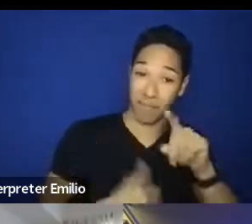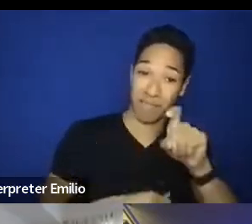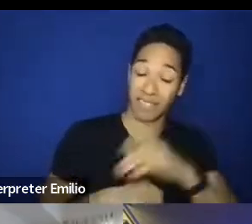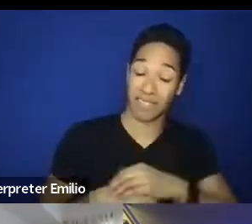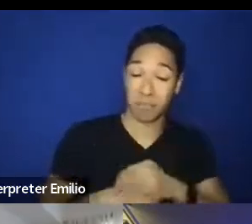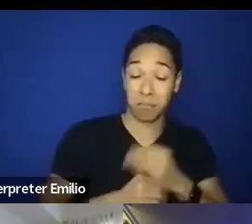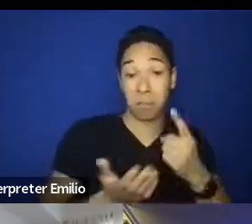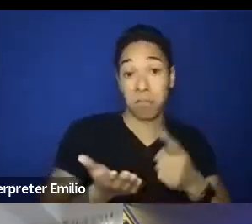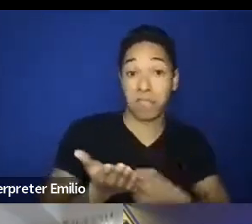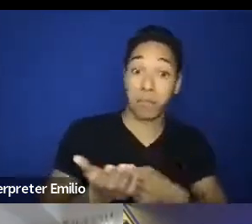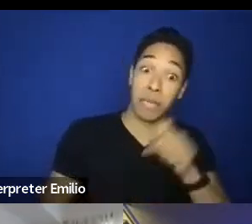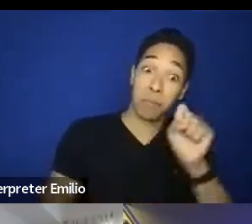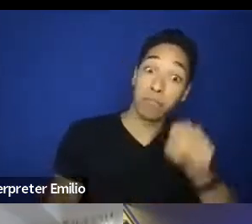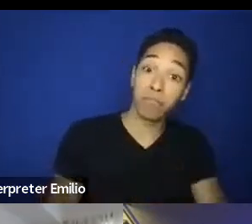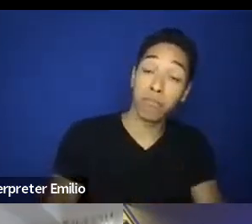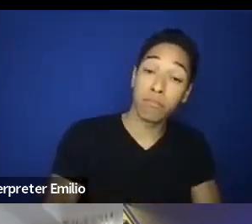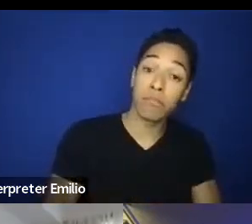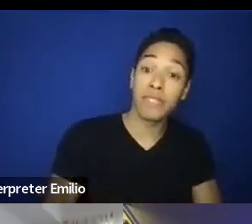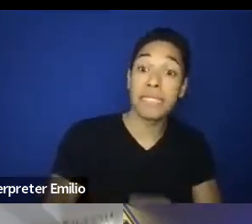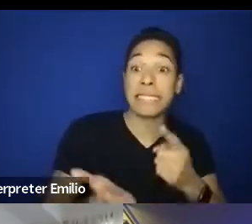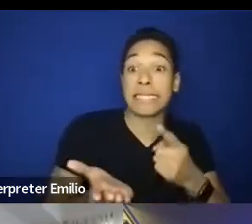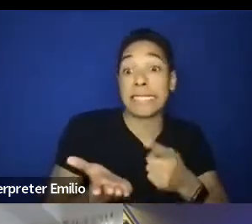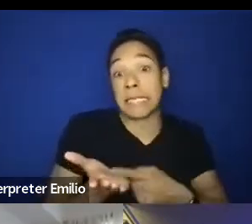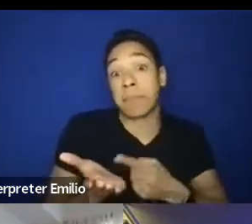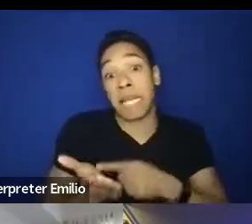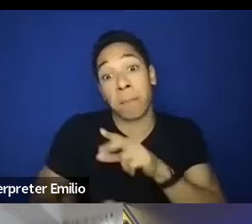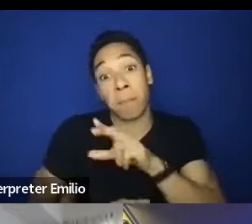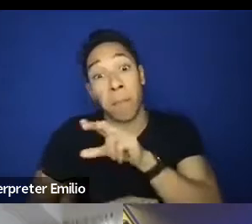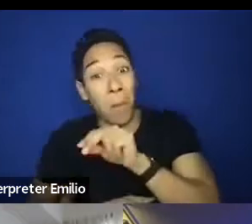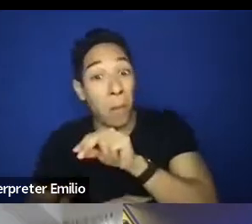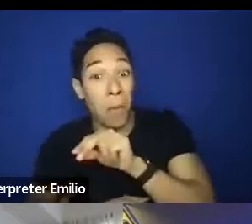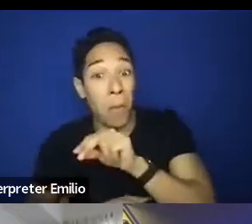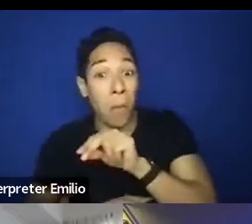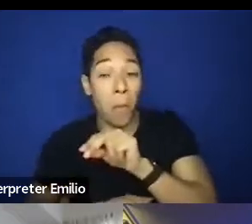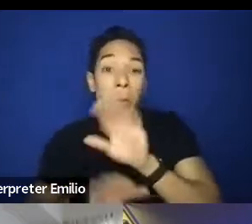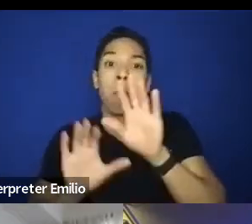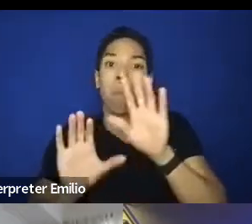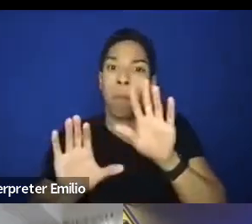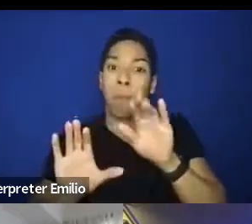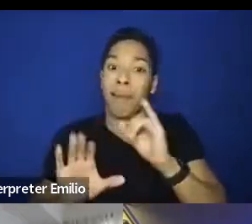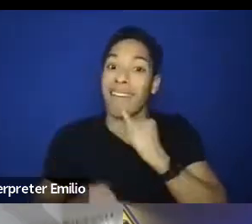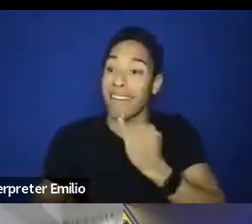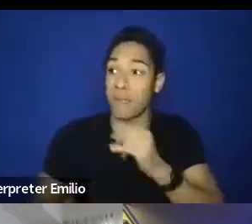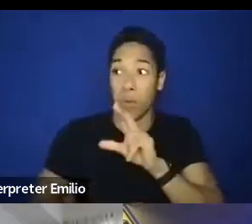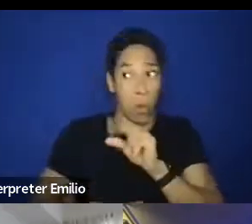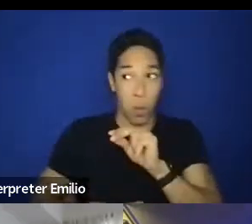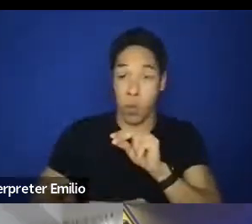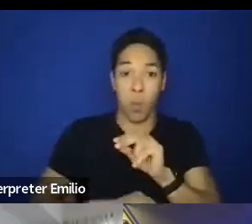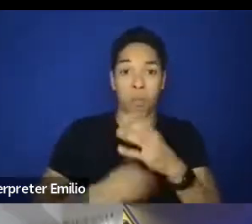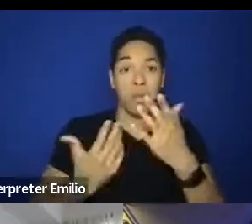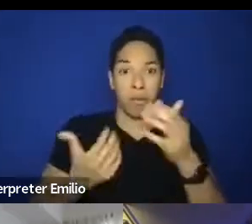the answer is no, and great. How can we shift that?